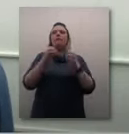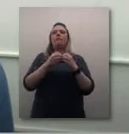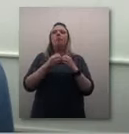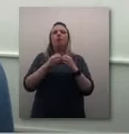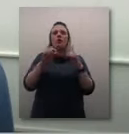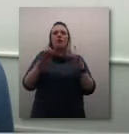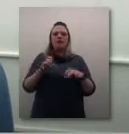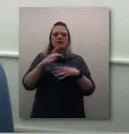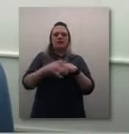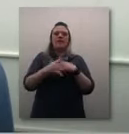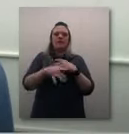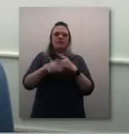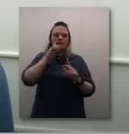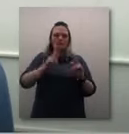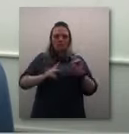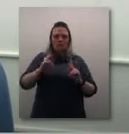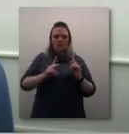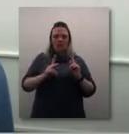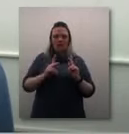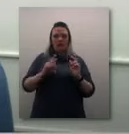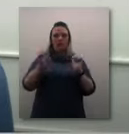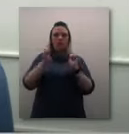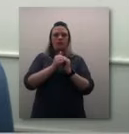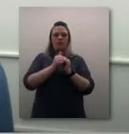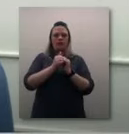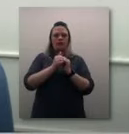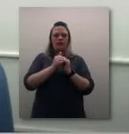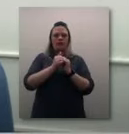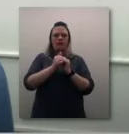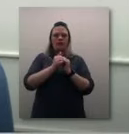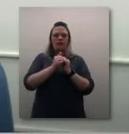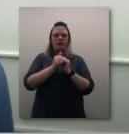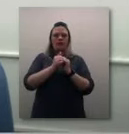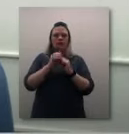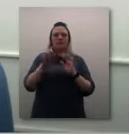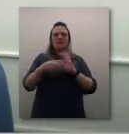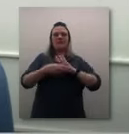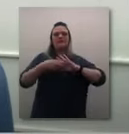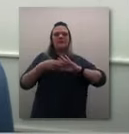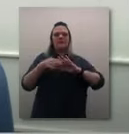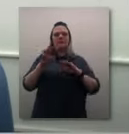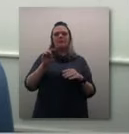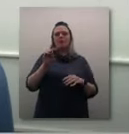testing available for people with the molecular diagnostic testing.